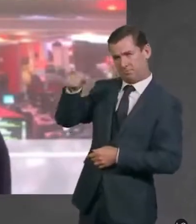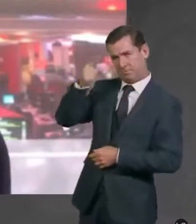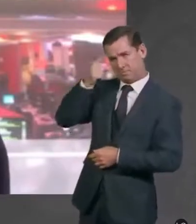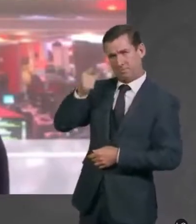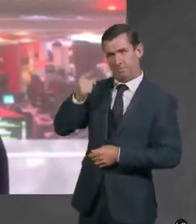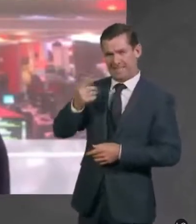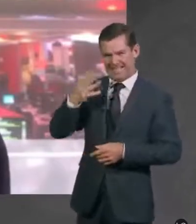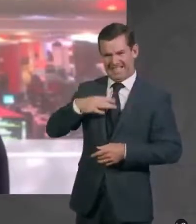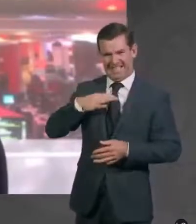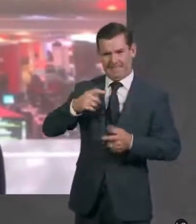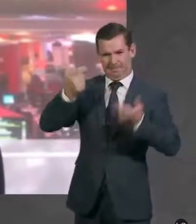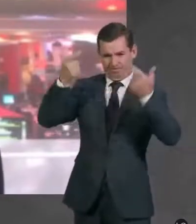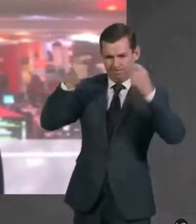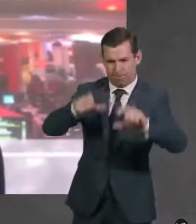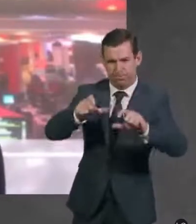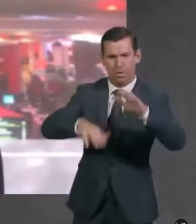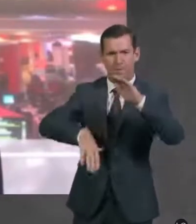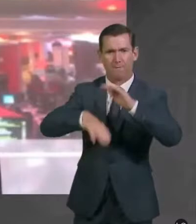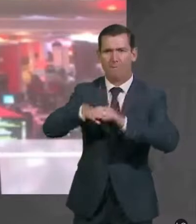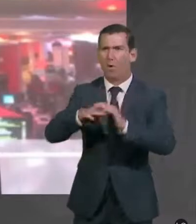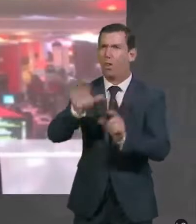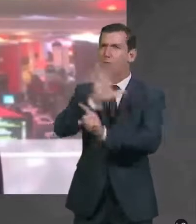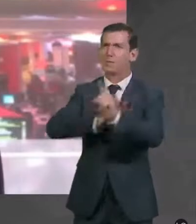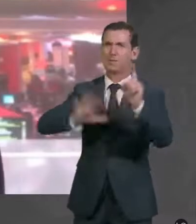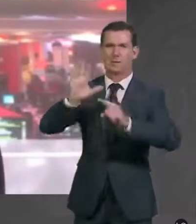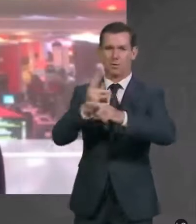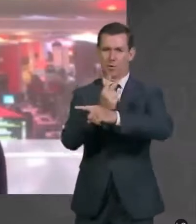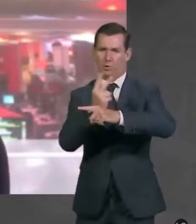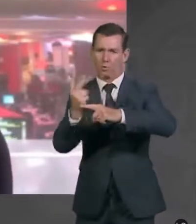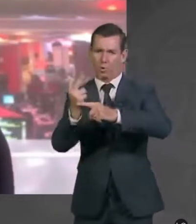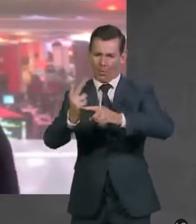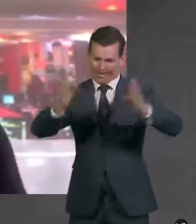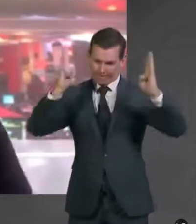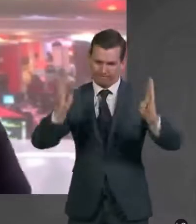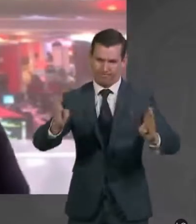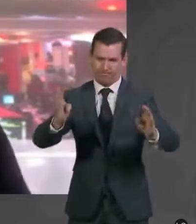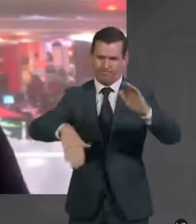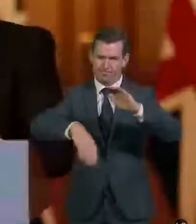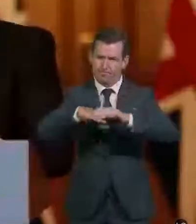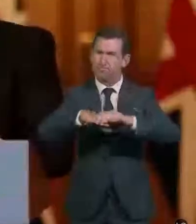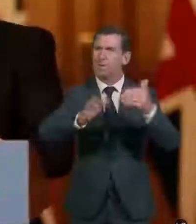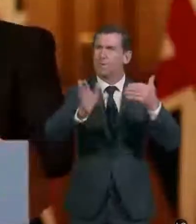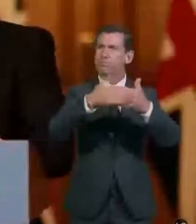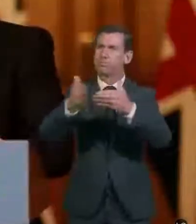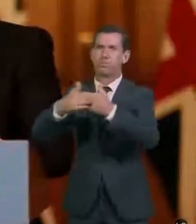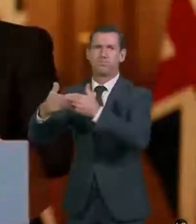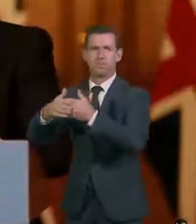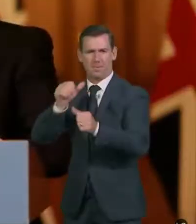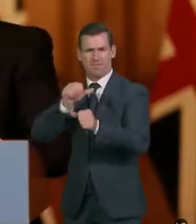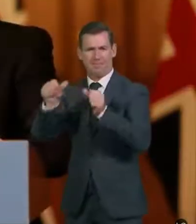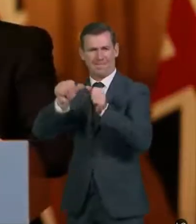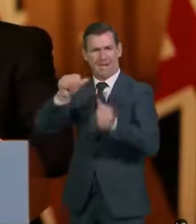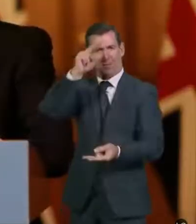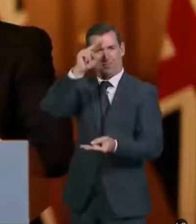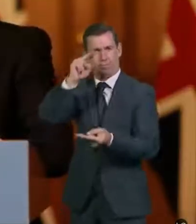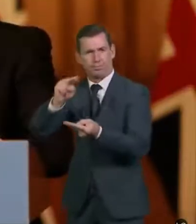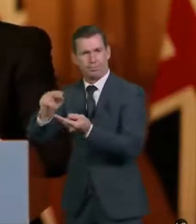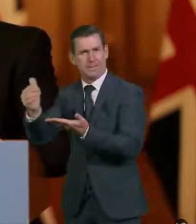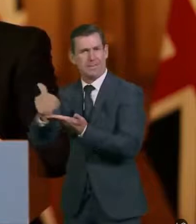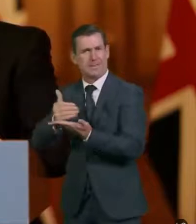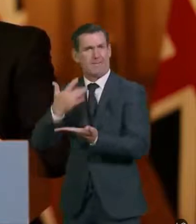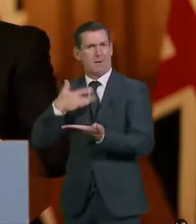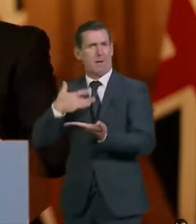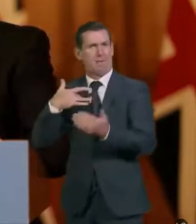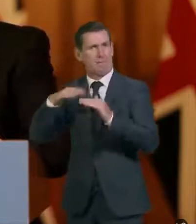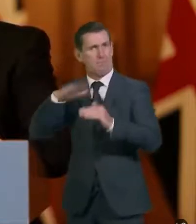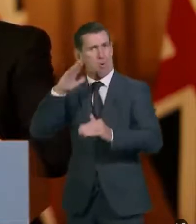save more lives than the regional tier approach that is carrying on? Well, Vicky, first of all, I think